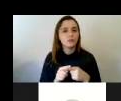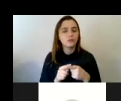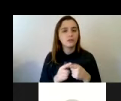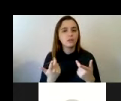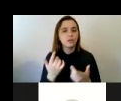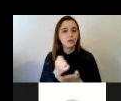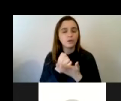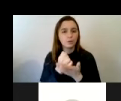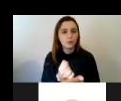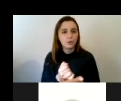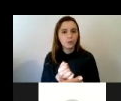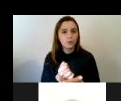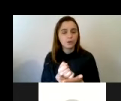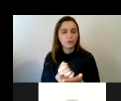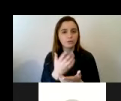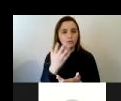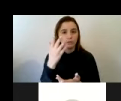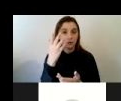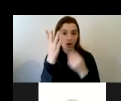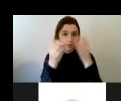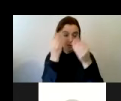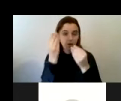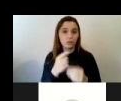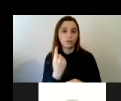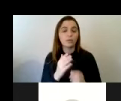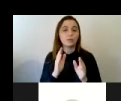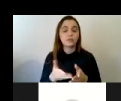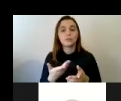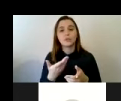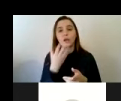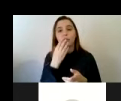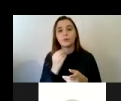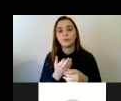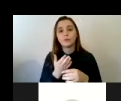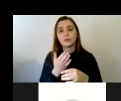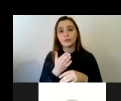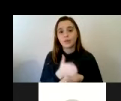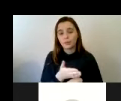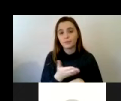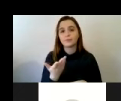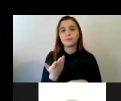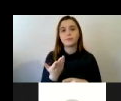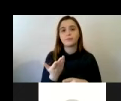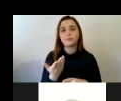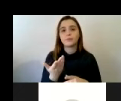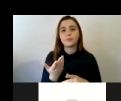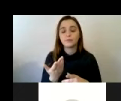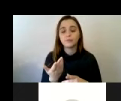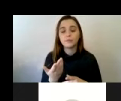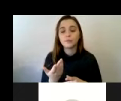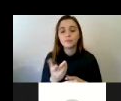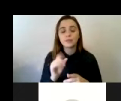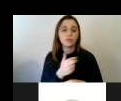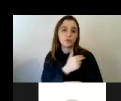and learning methods. We need accessible student life. We need accessible